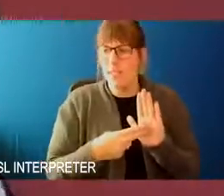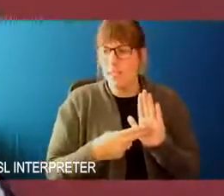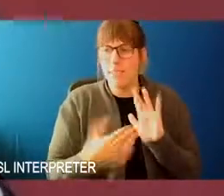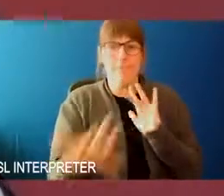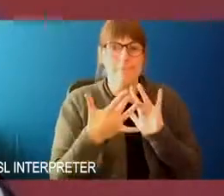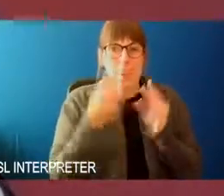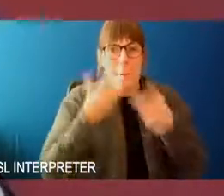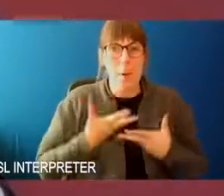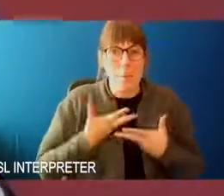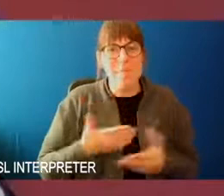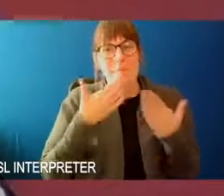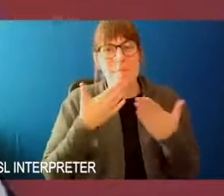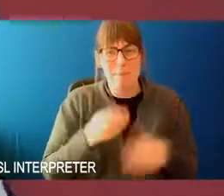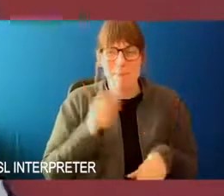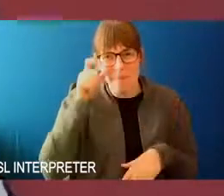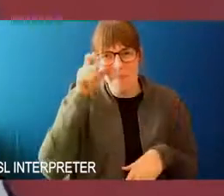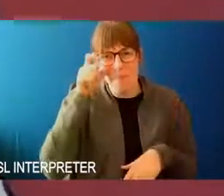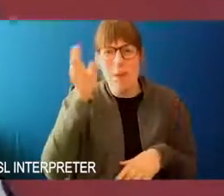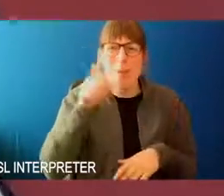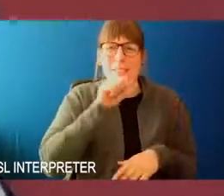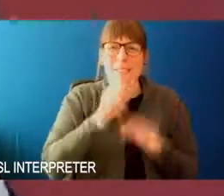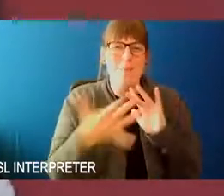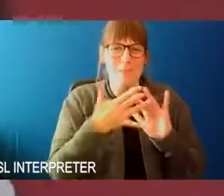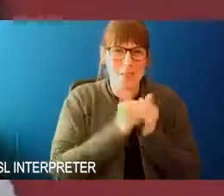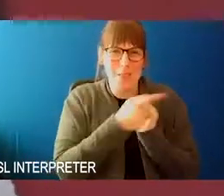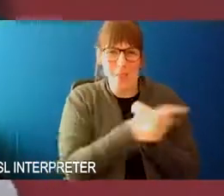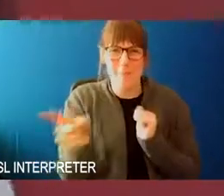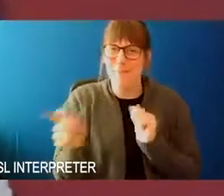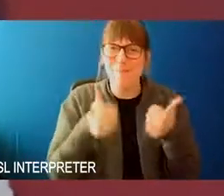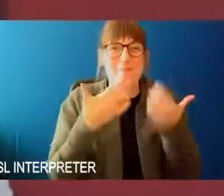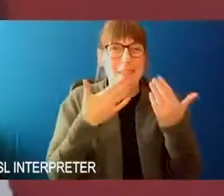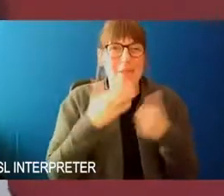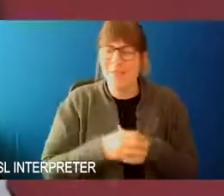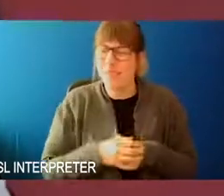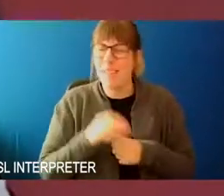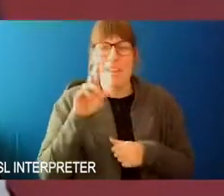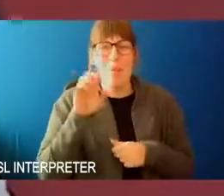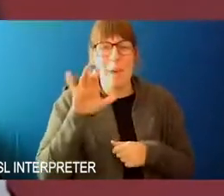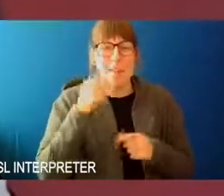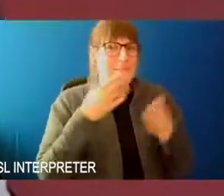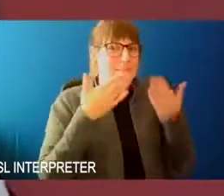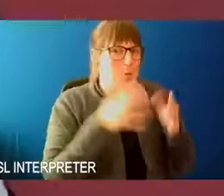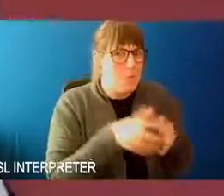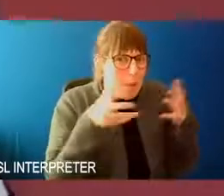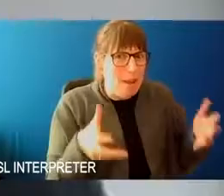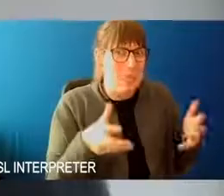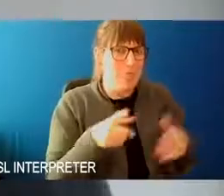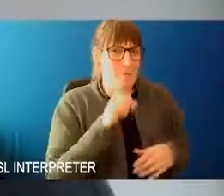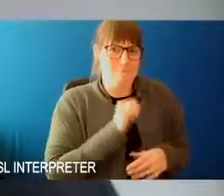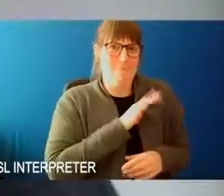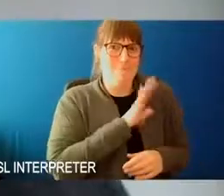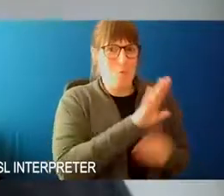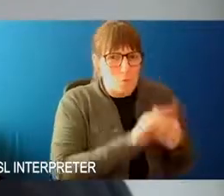Now or in the petition or anything else, please join. Please do. I'd love to hear from you all. Thanks. Thanks so